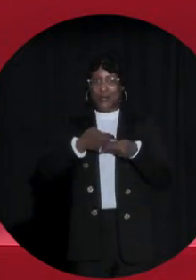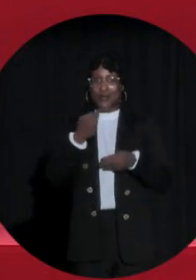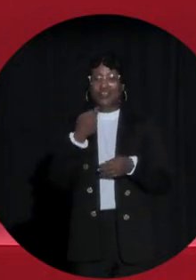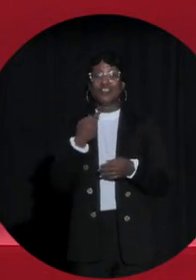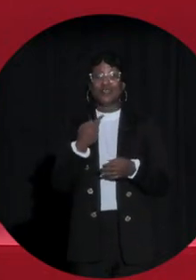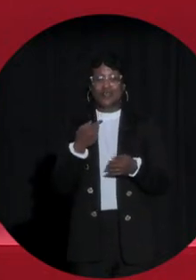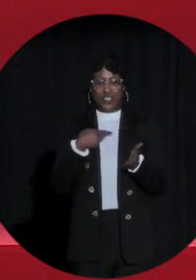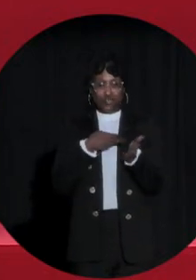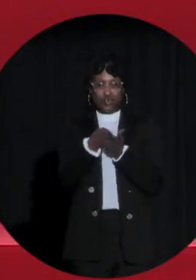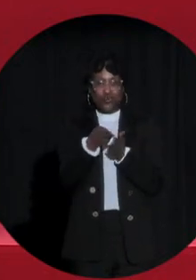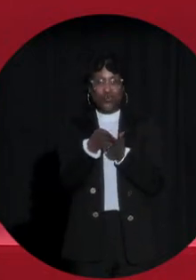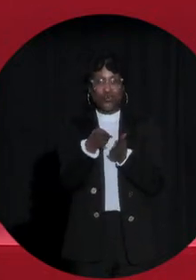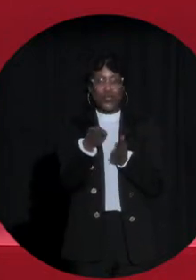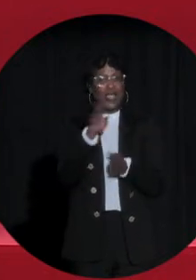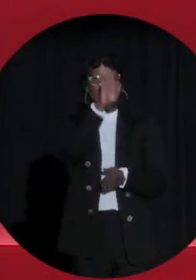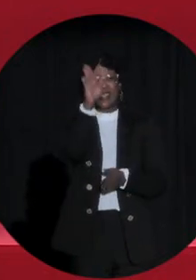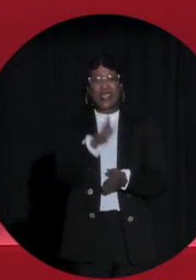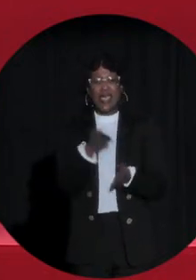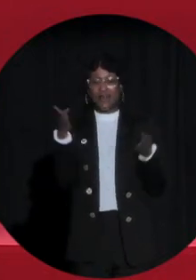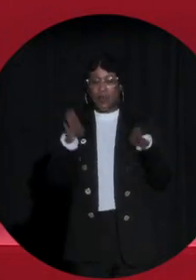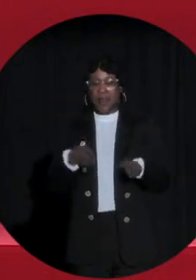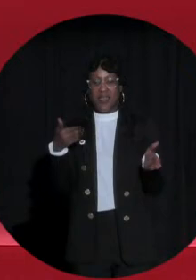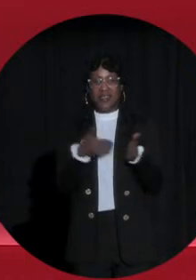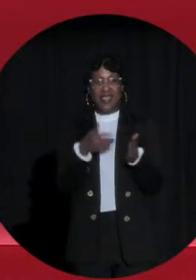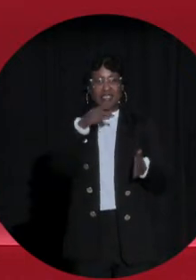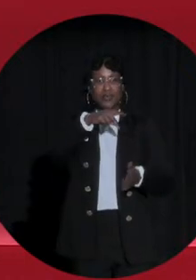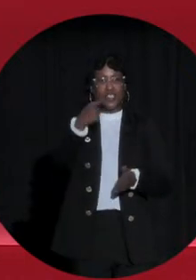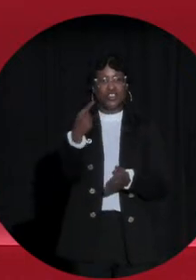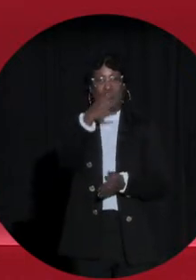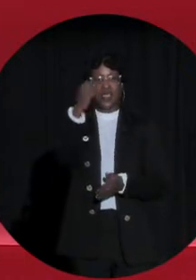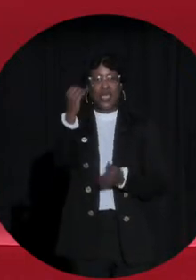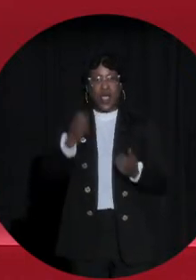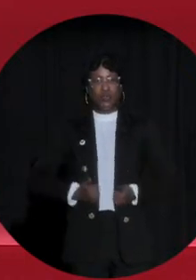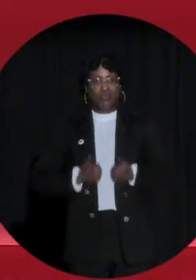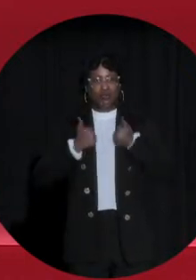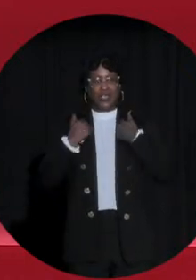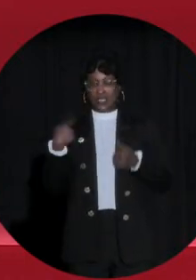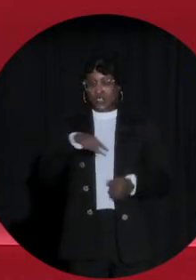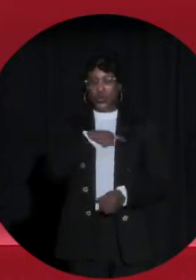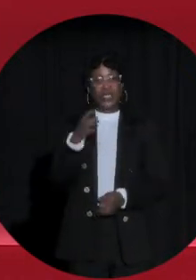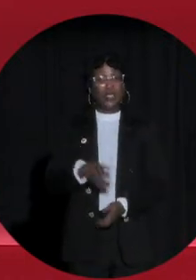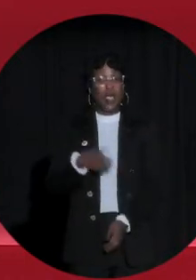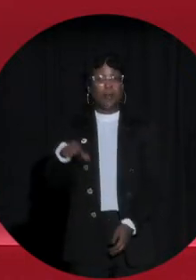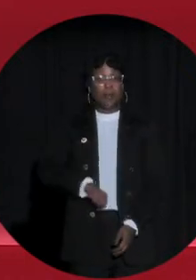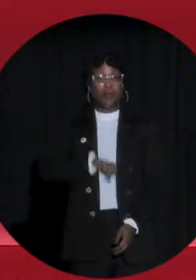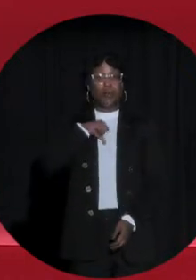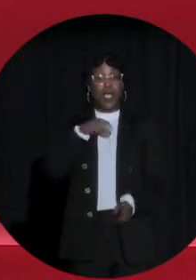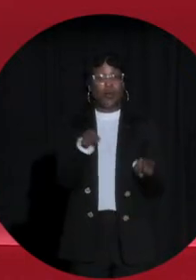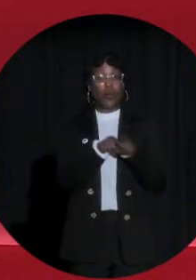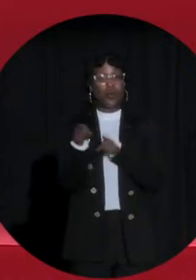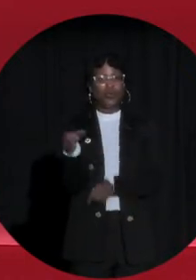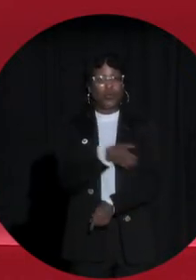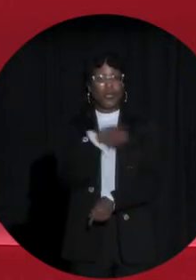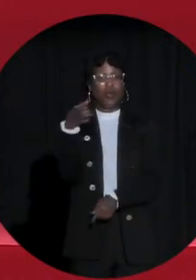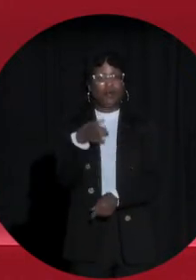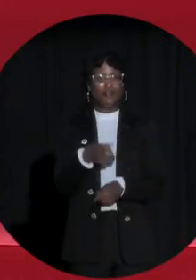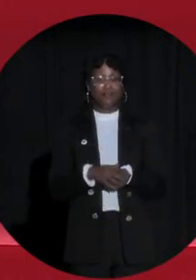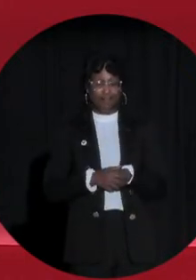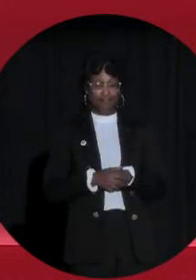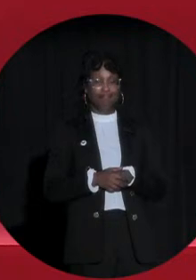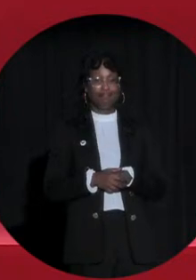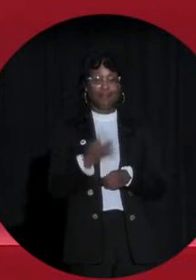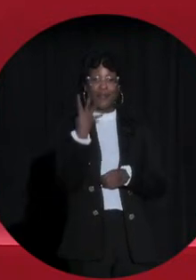are proud and powerful. 4 years ago,